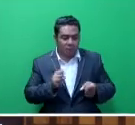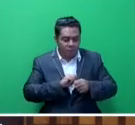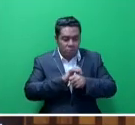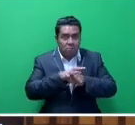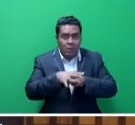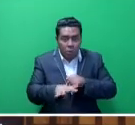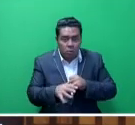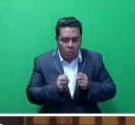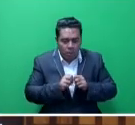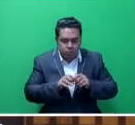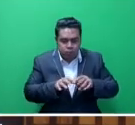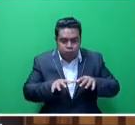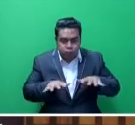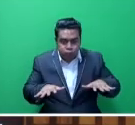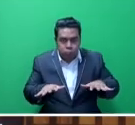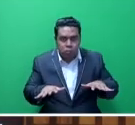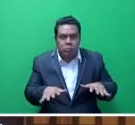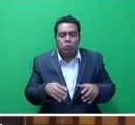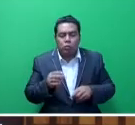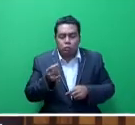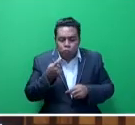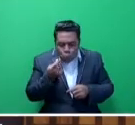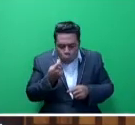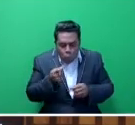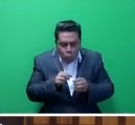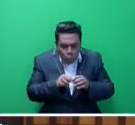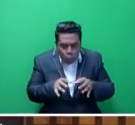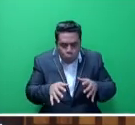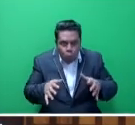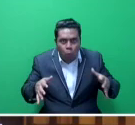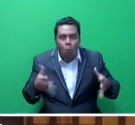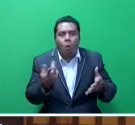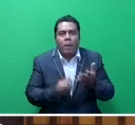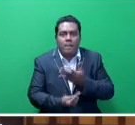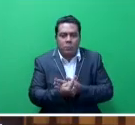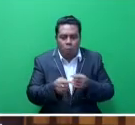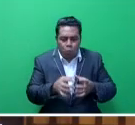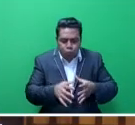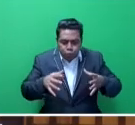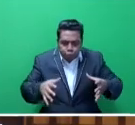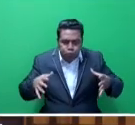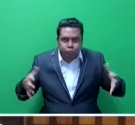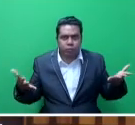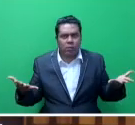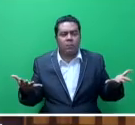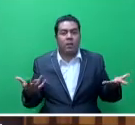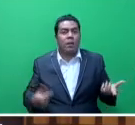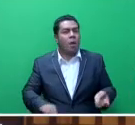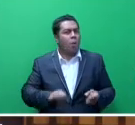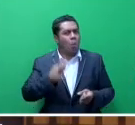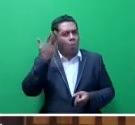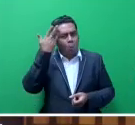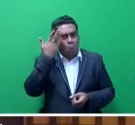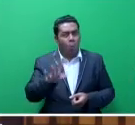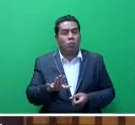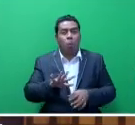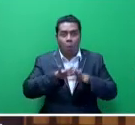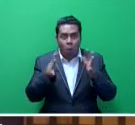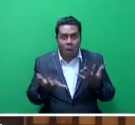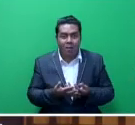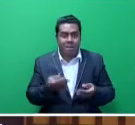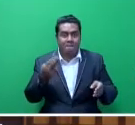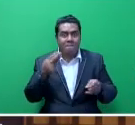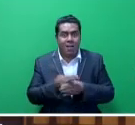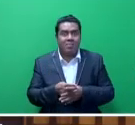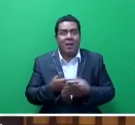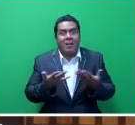outbreak to an epidemic to a global pandemic, no one knew if the world would spend months, years, or even a